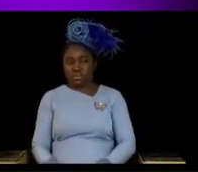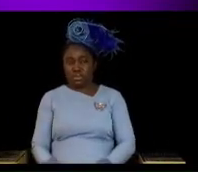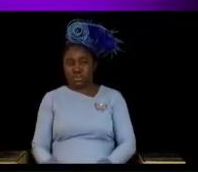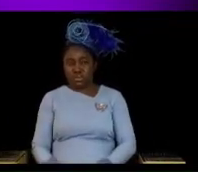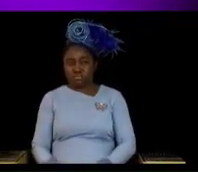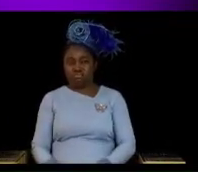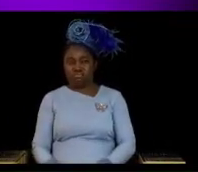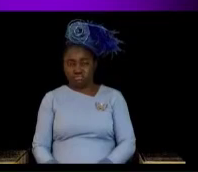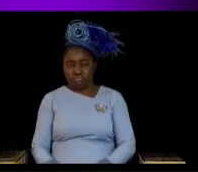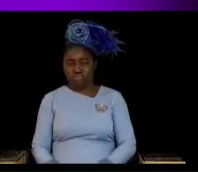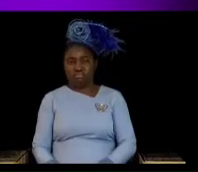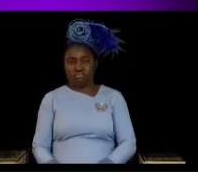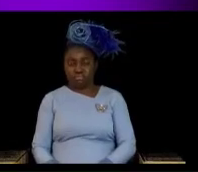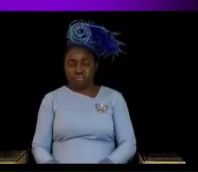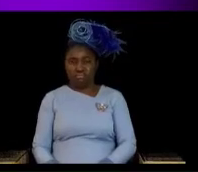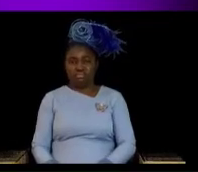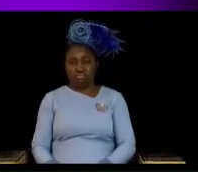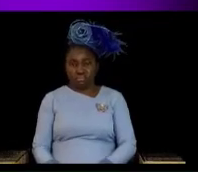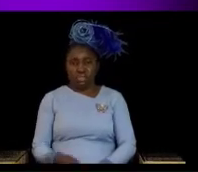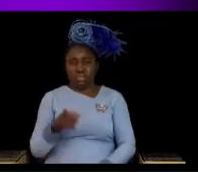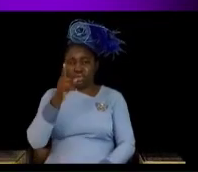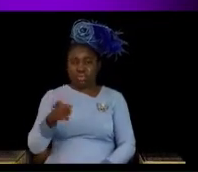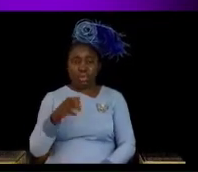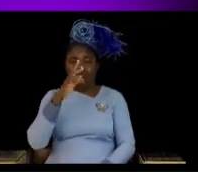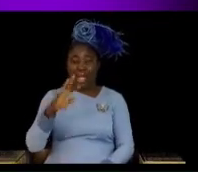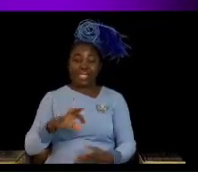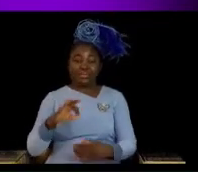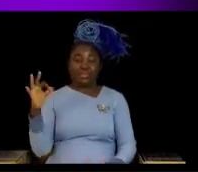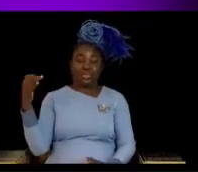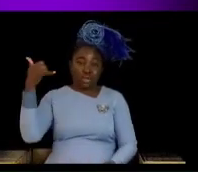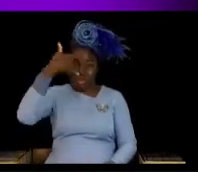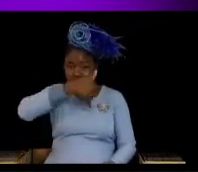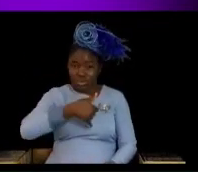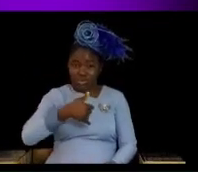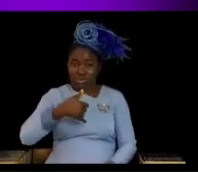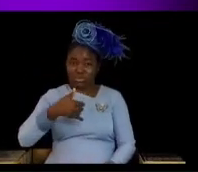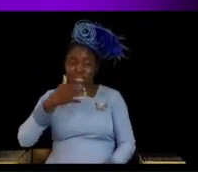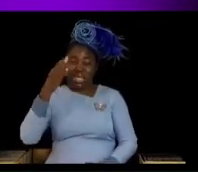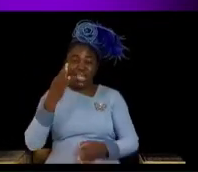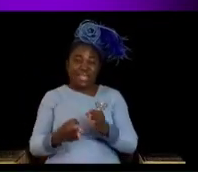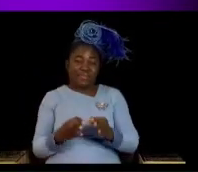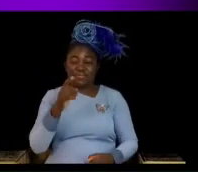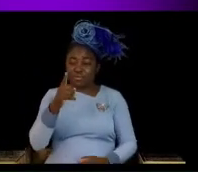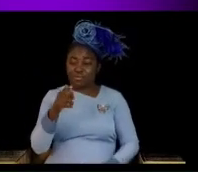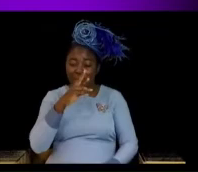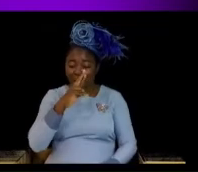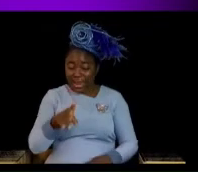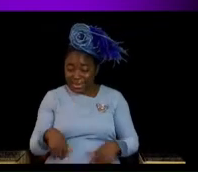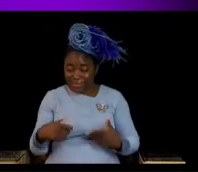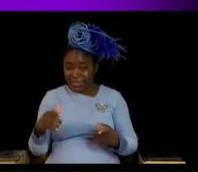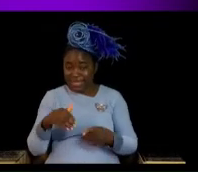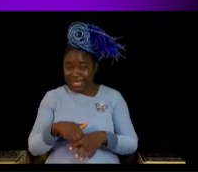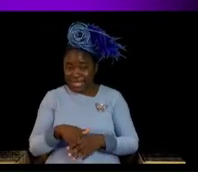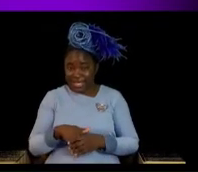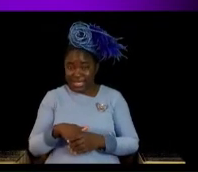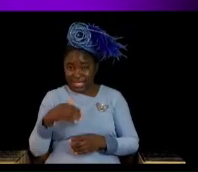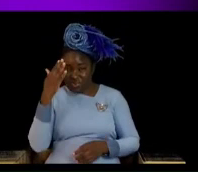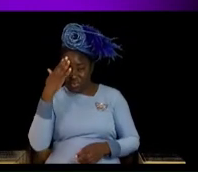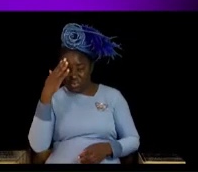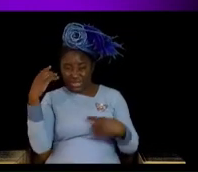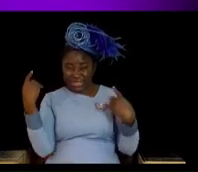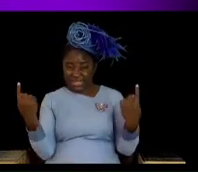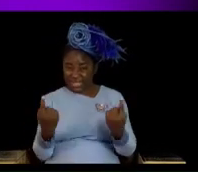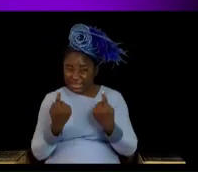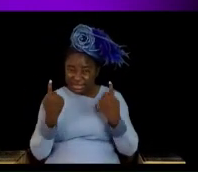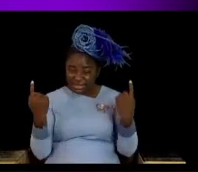You are a spiritual dunce if you are living in any known sin,